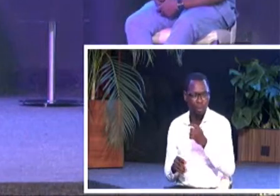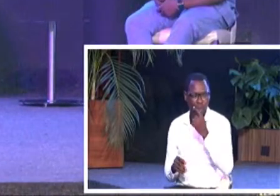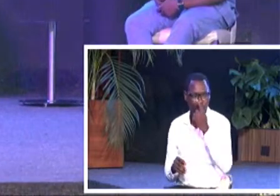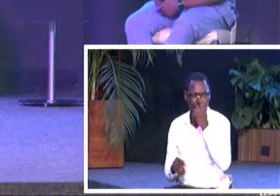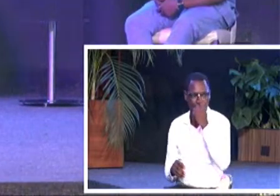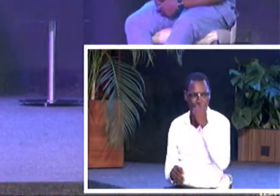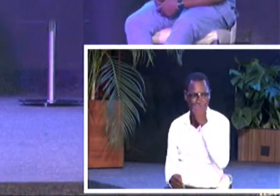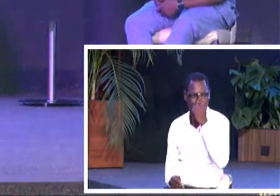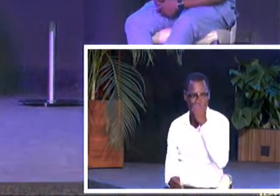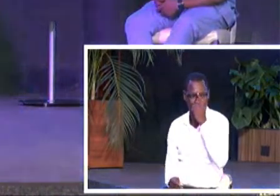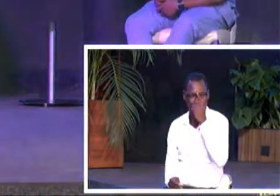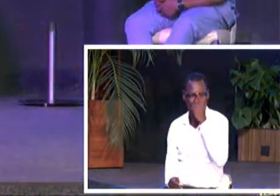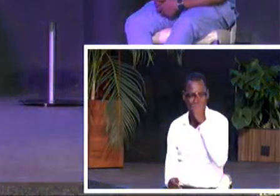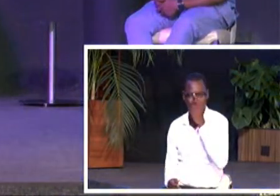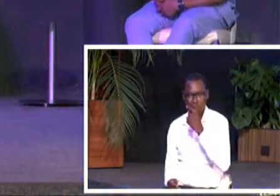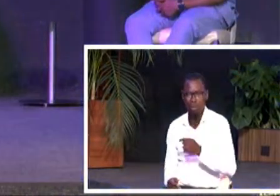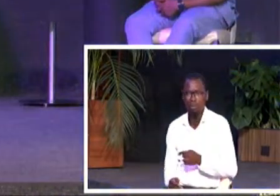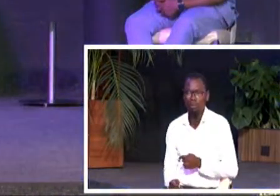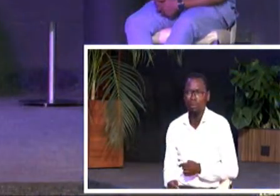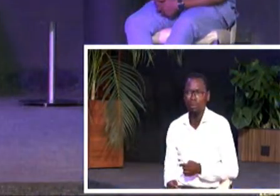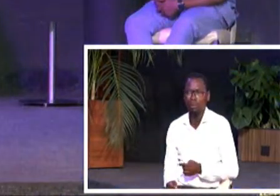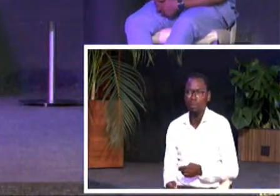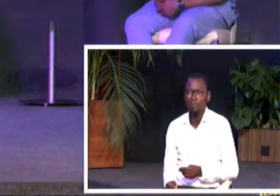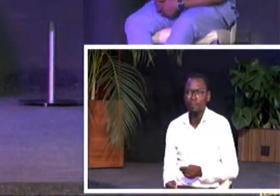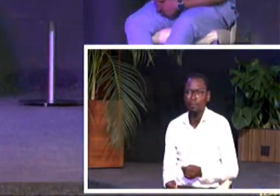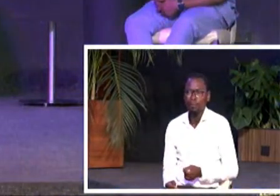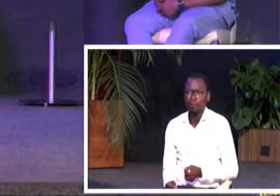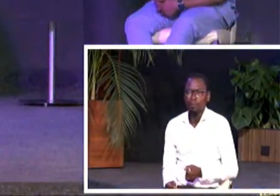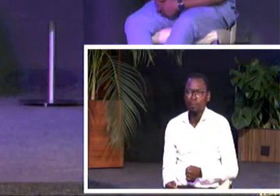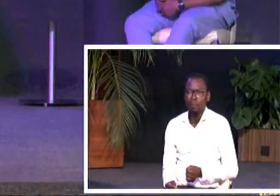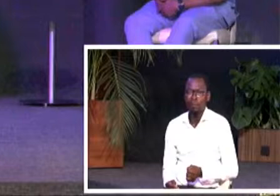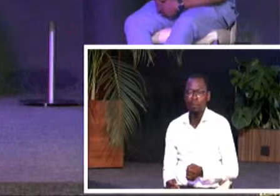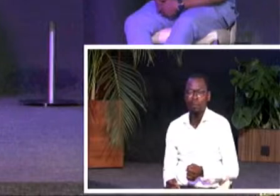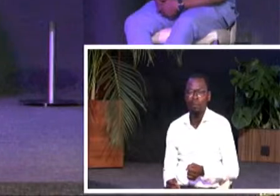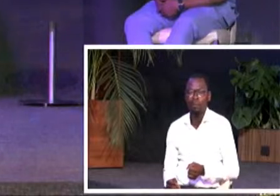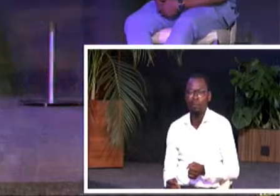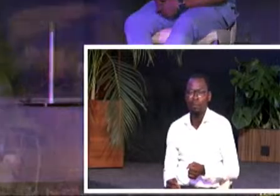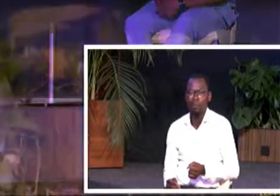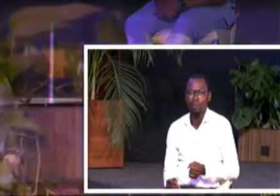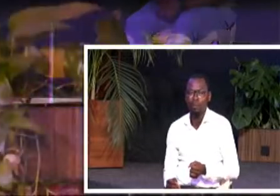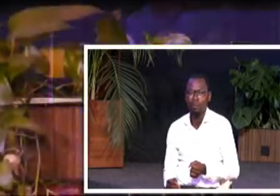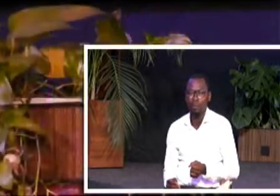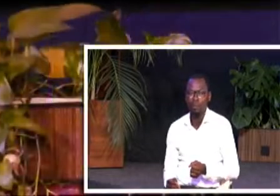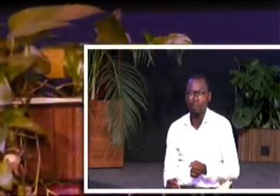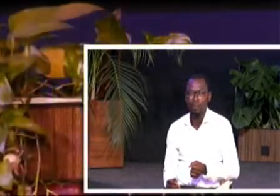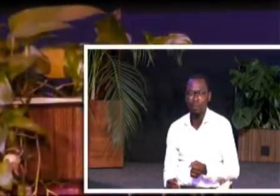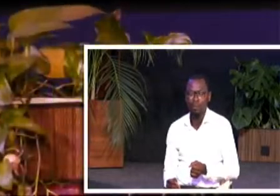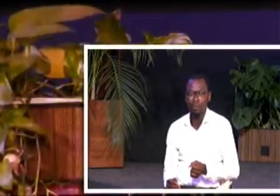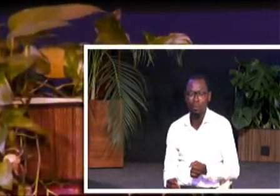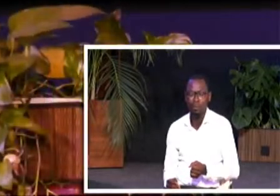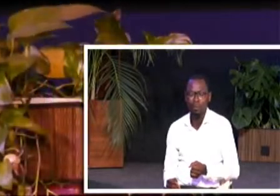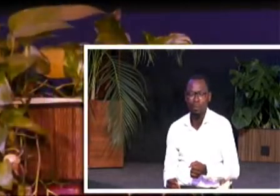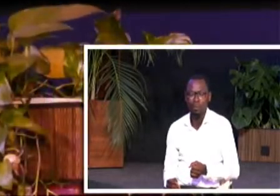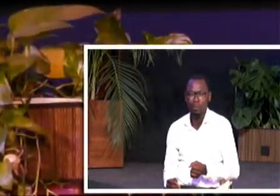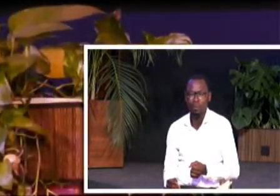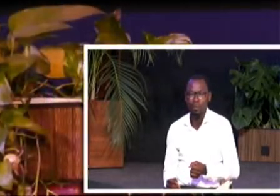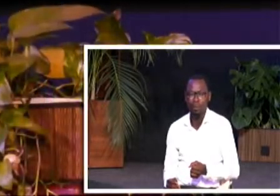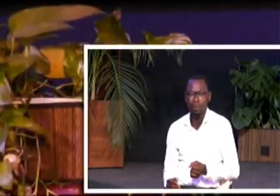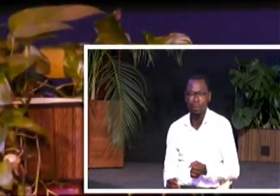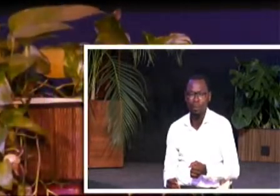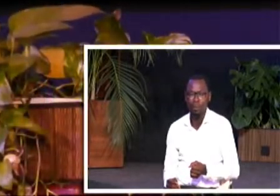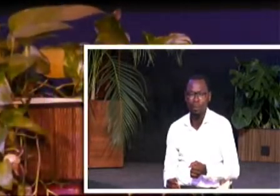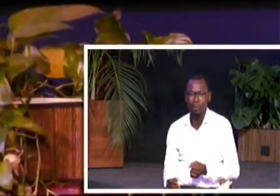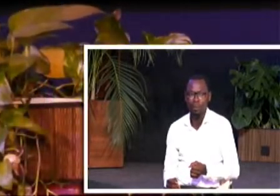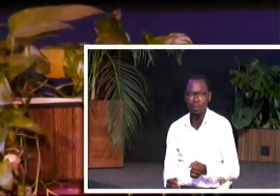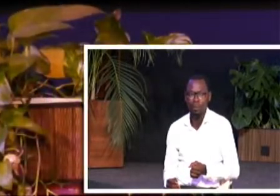the factory. And you therefore give opportunity to farmers. What would you say to somebody who is